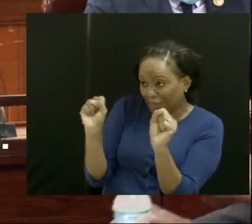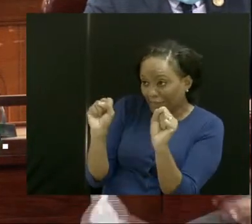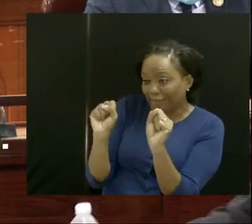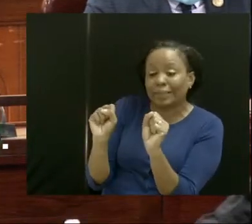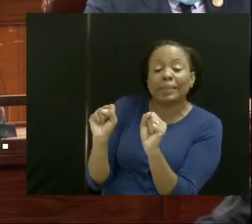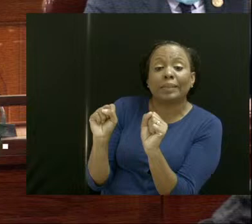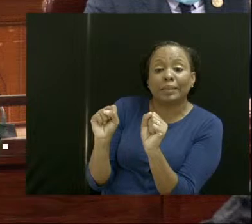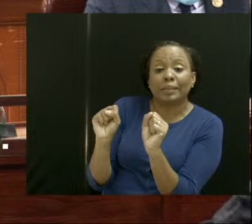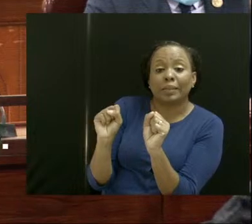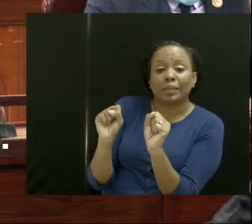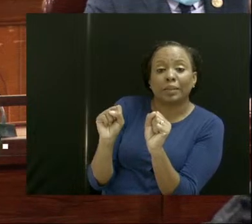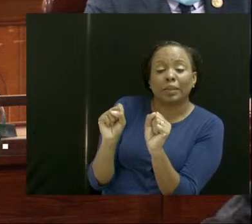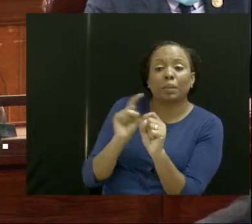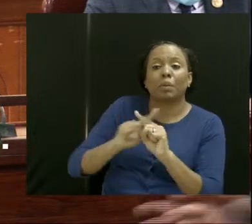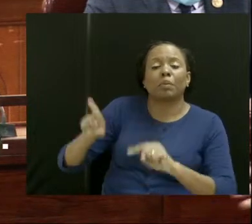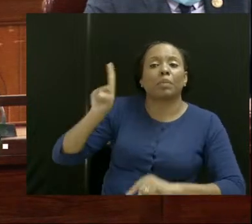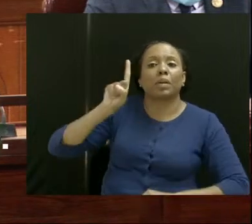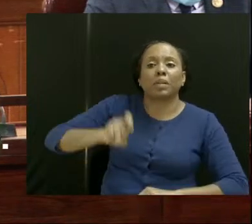food sovereignty.